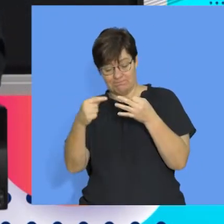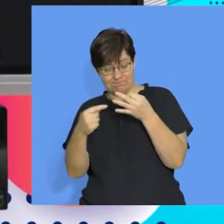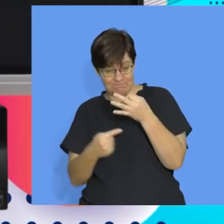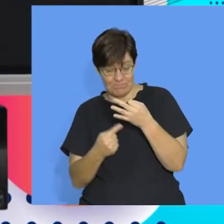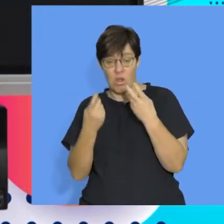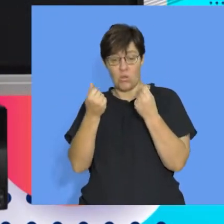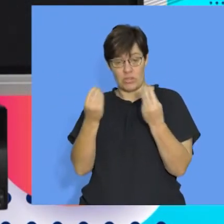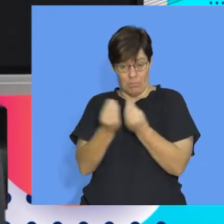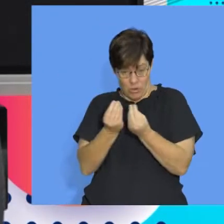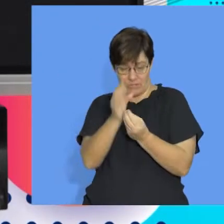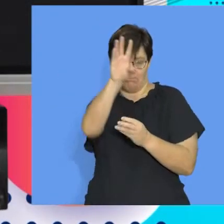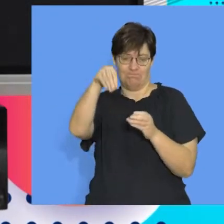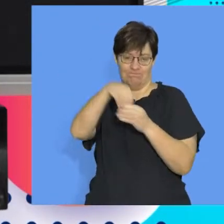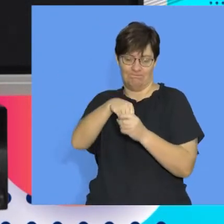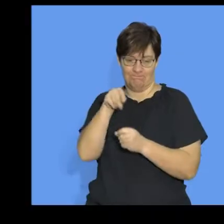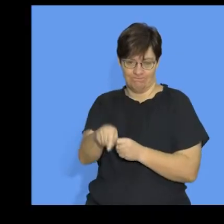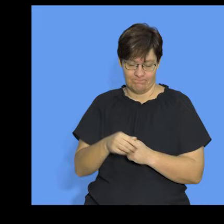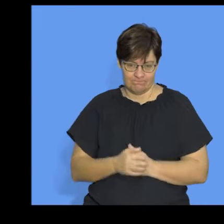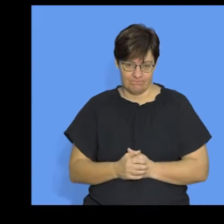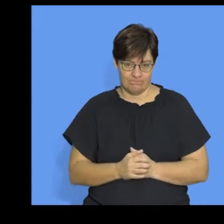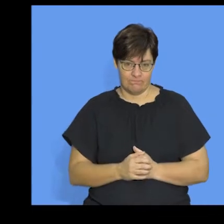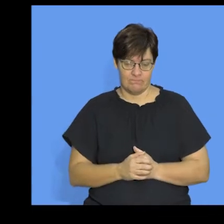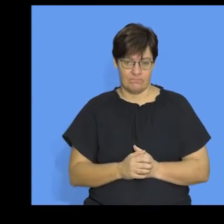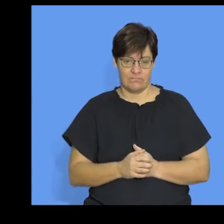the product.